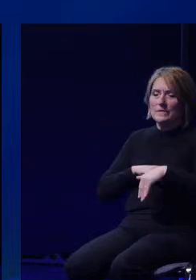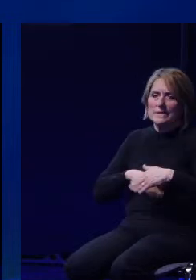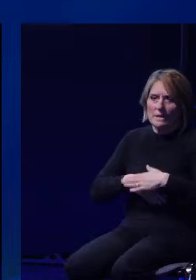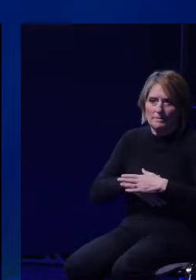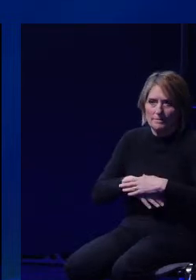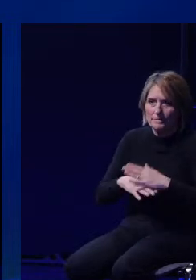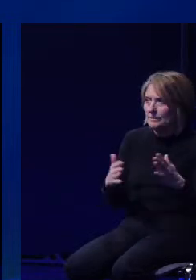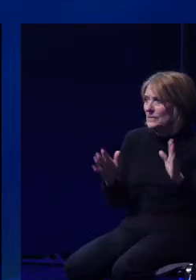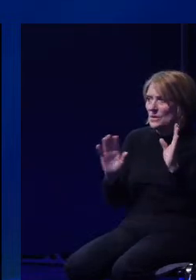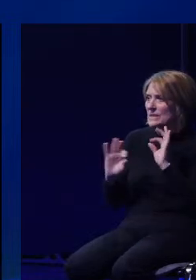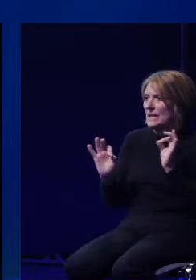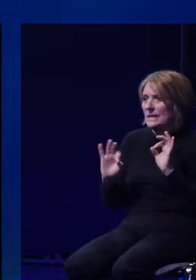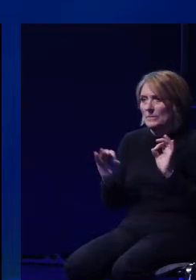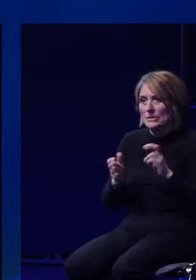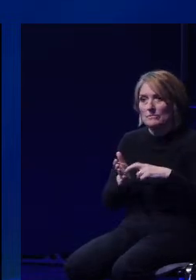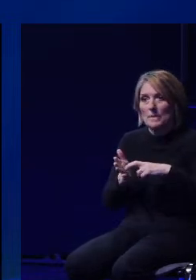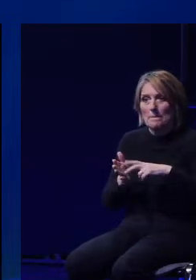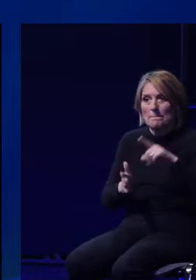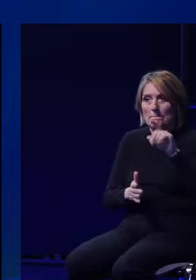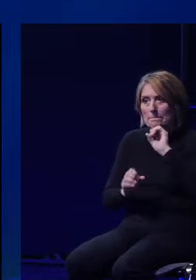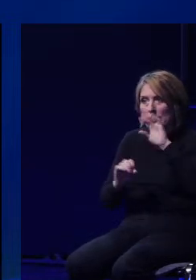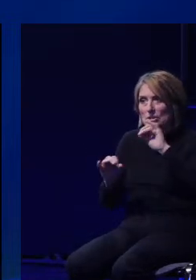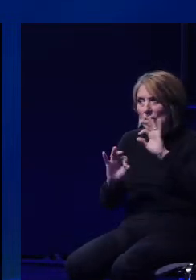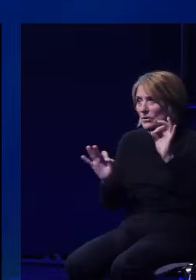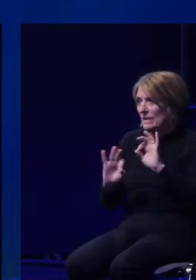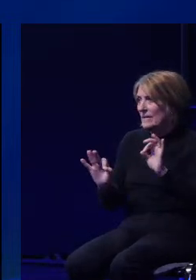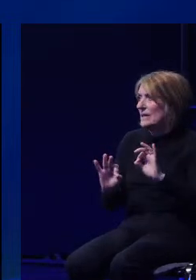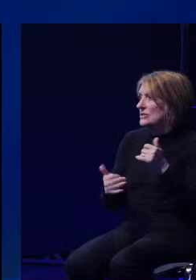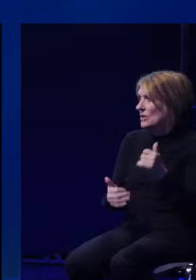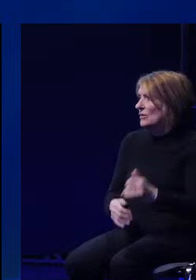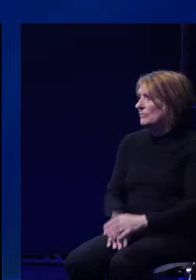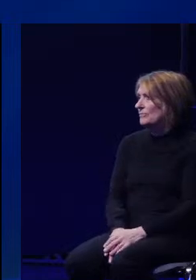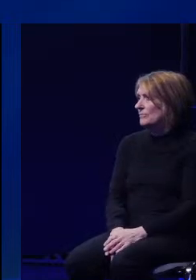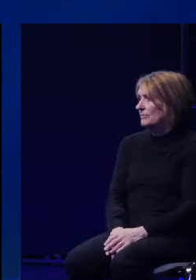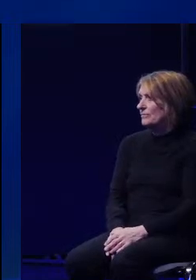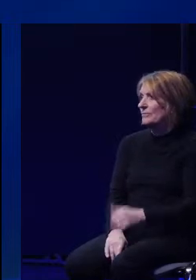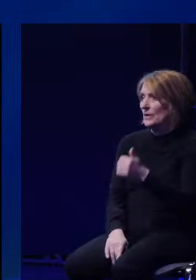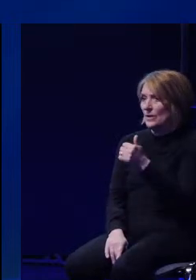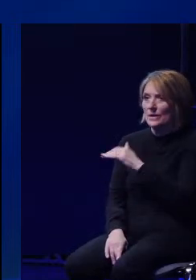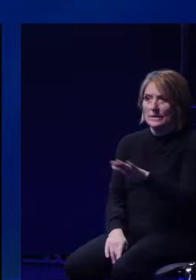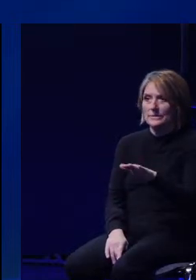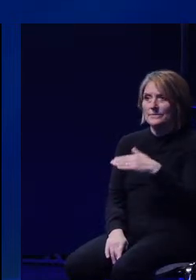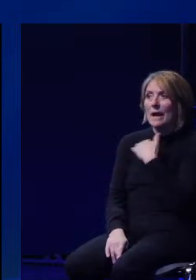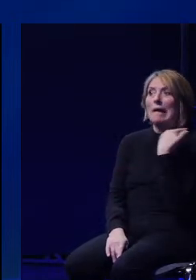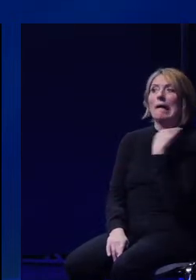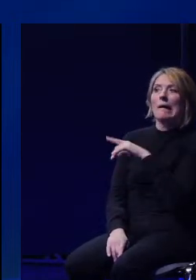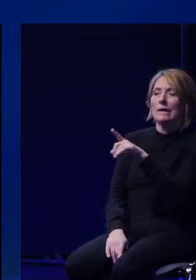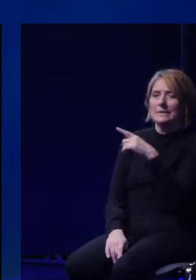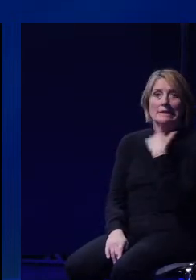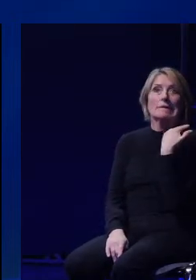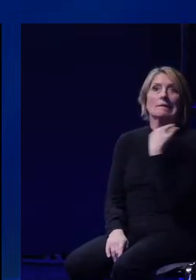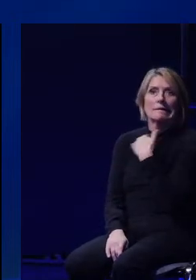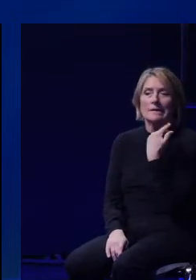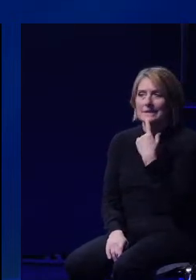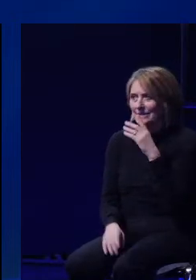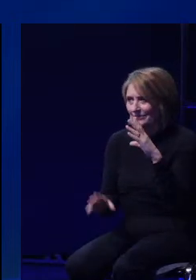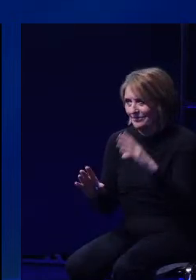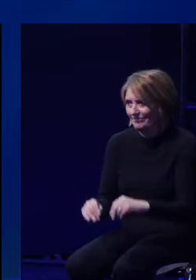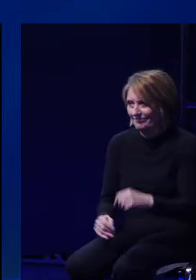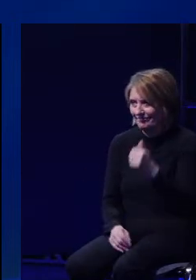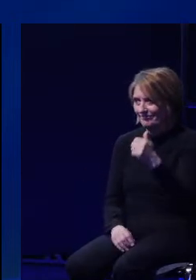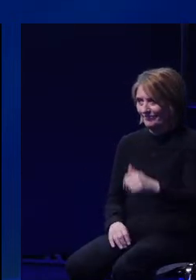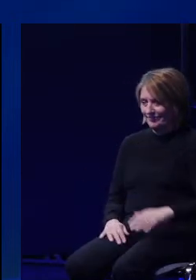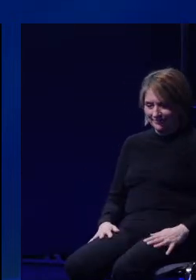already. I don't see anybody jumping up and shouting at me yet. Okay, well, no, I'm about to die. Okay, all